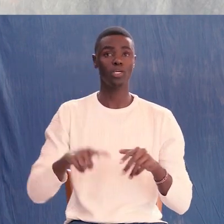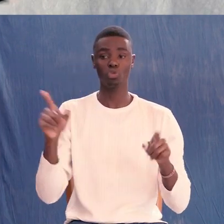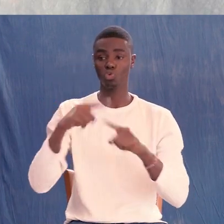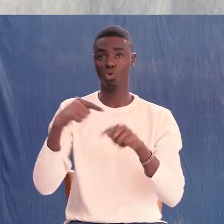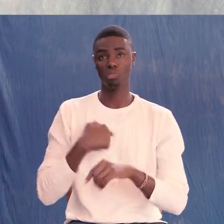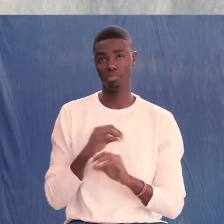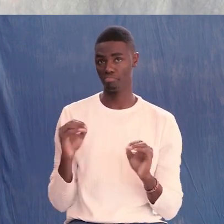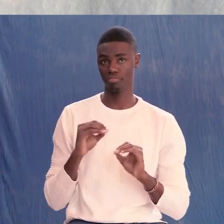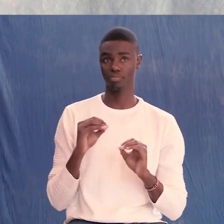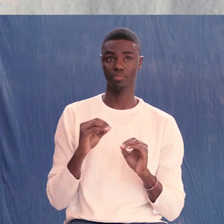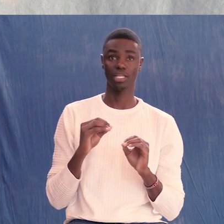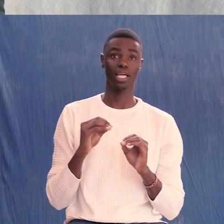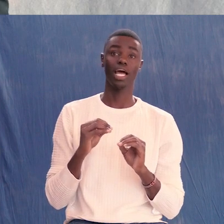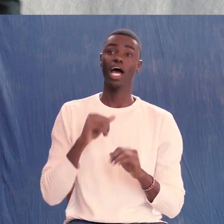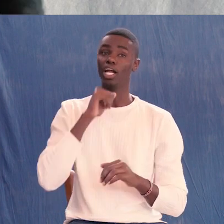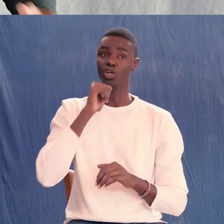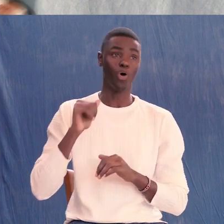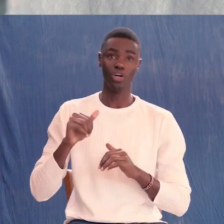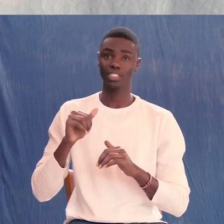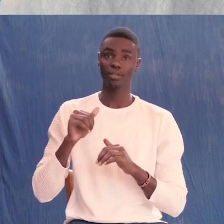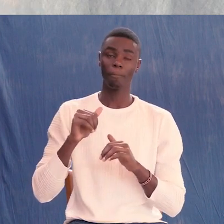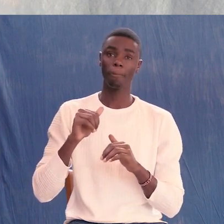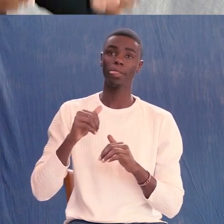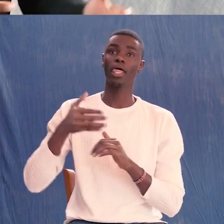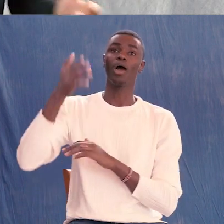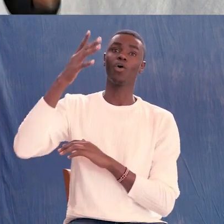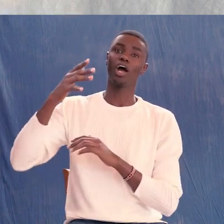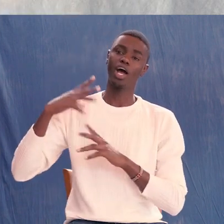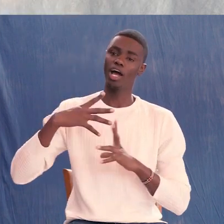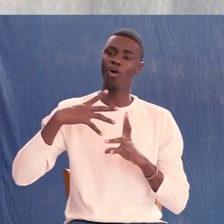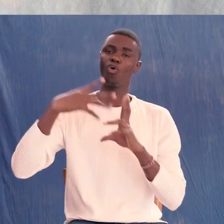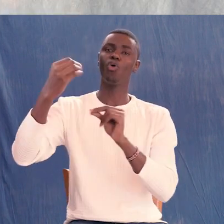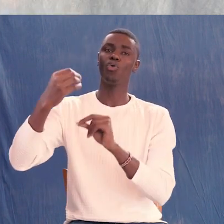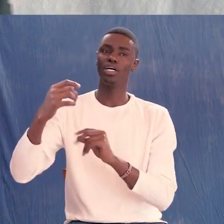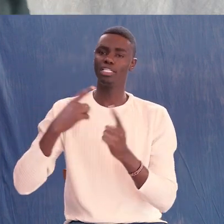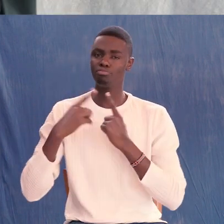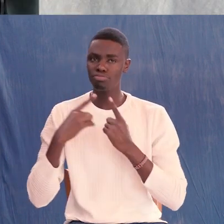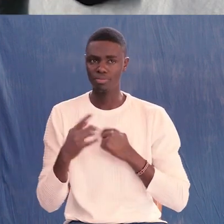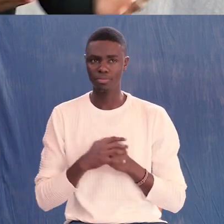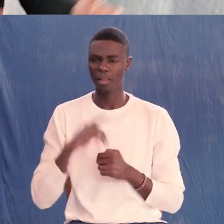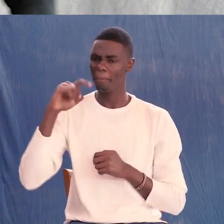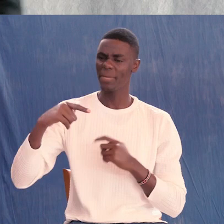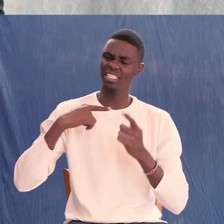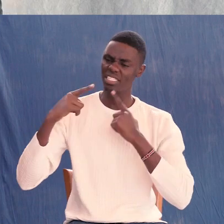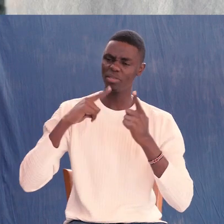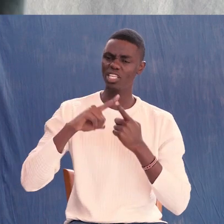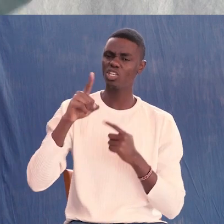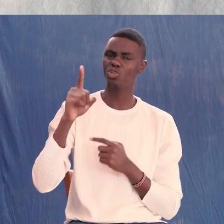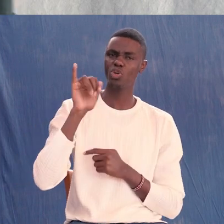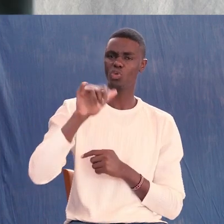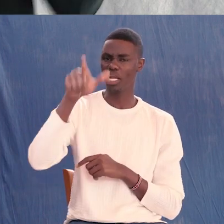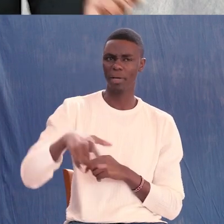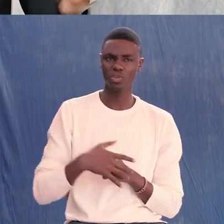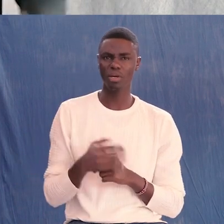one, stop. Then he says no, go and speak to them, just the two of you, and you're like what? I now have to speak to them? I